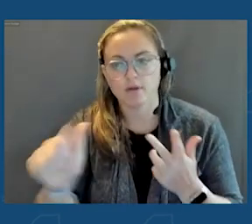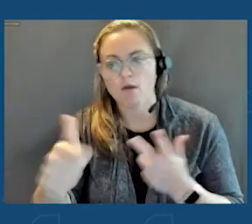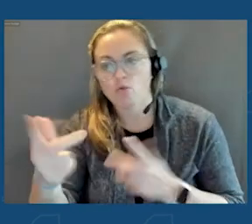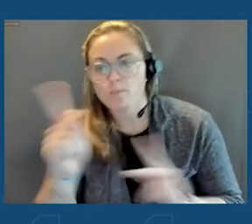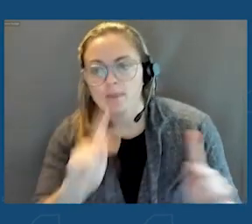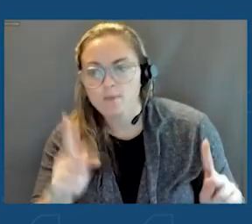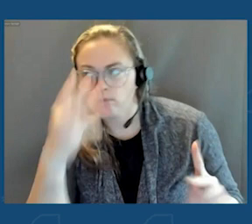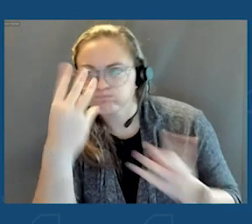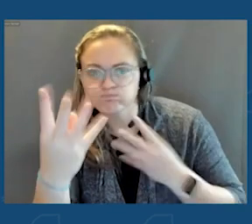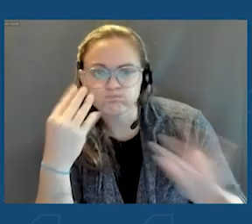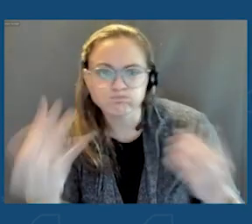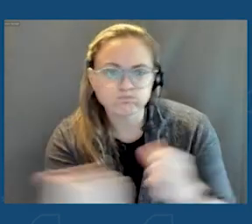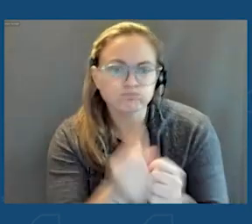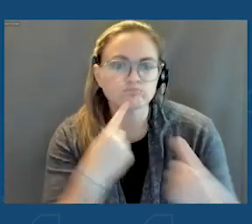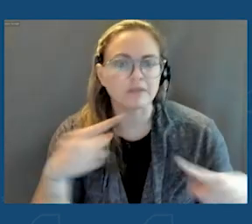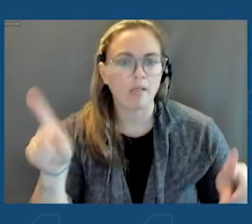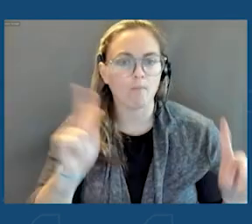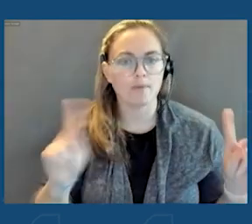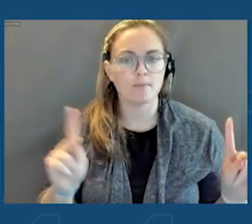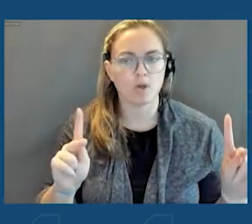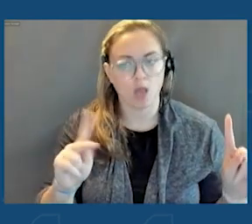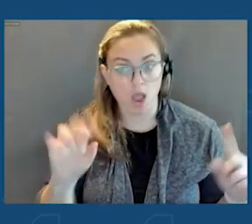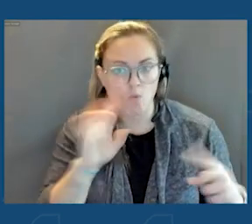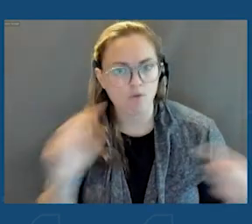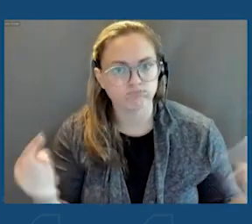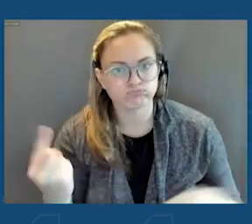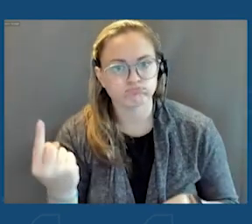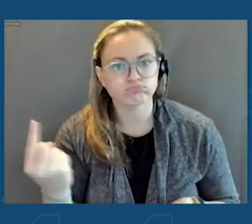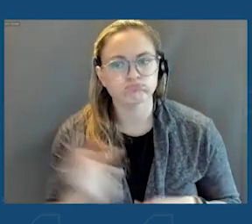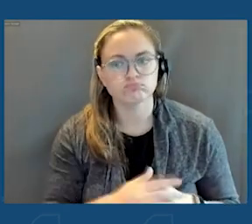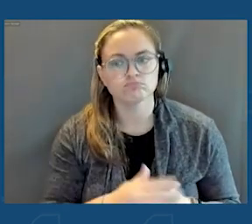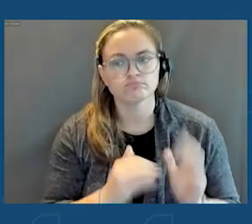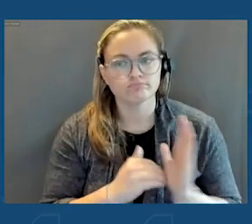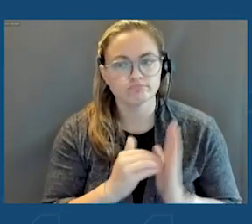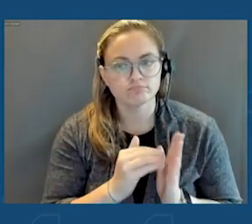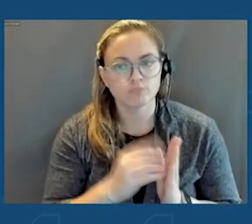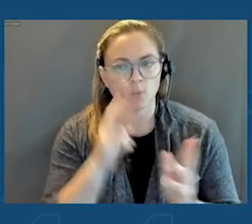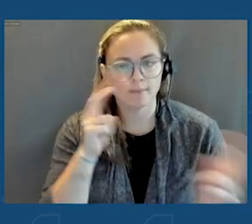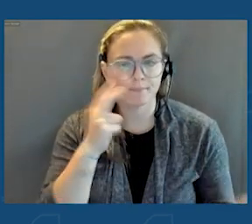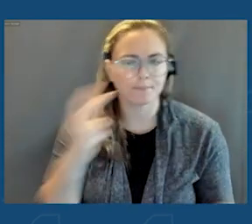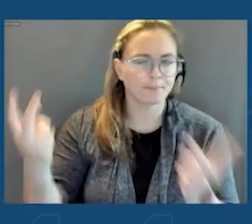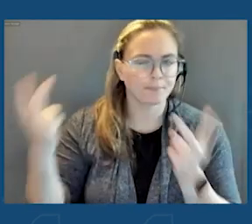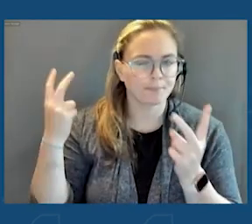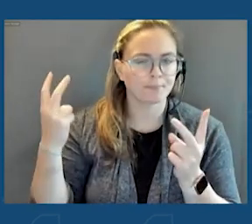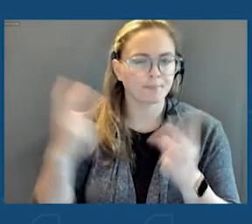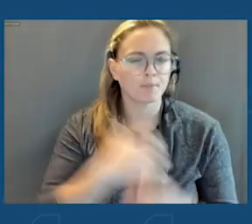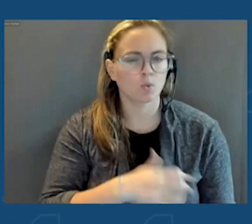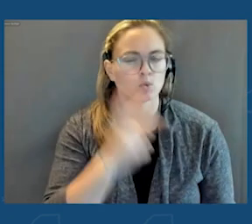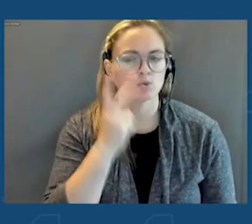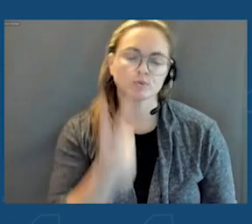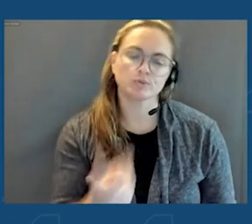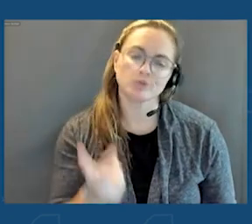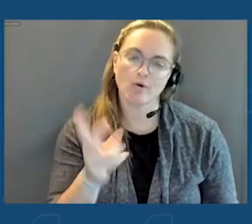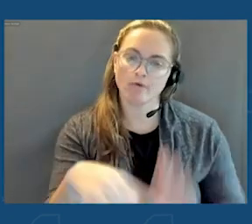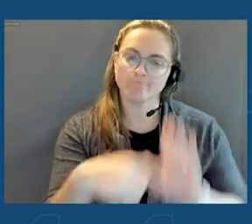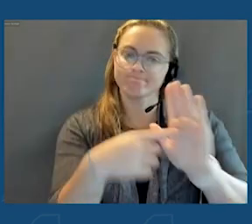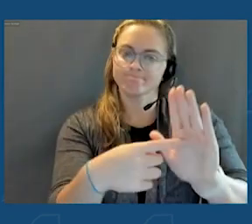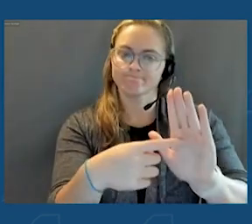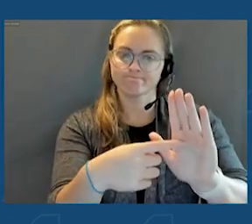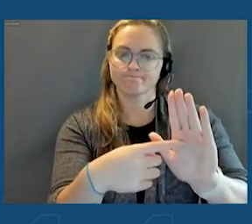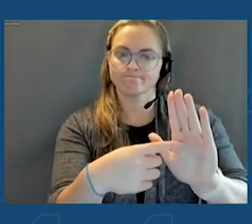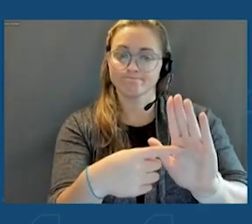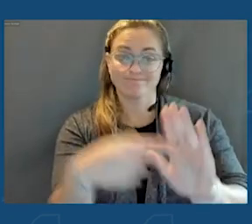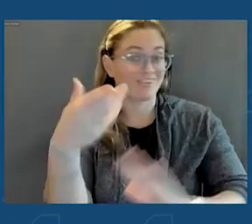something wrong and harmful. And so many times have we looked back and says, I wish we had seen the signs. They were out